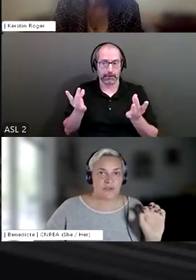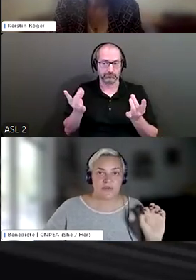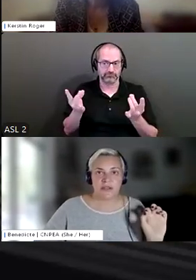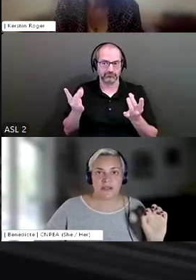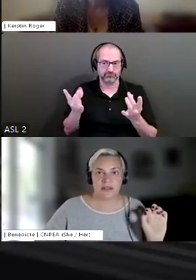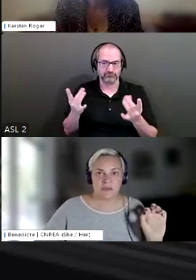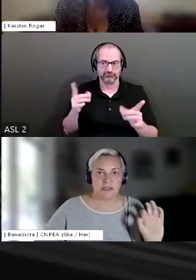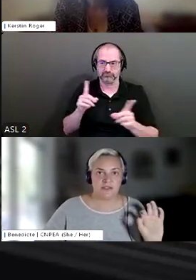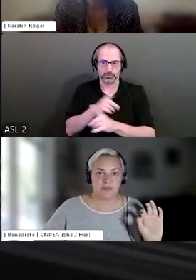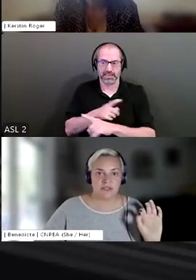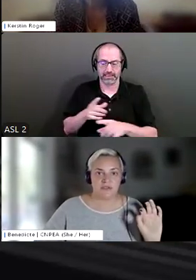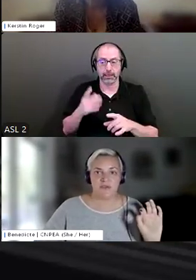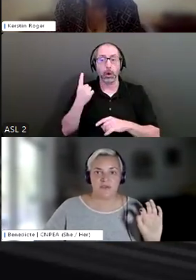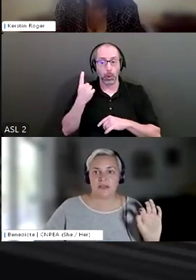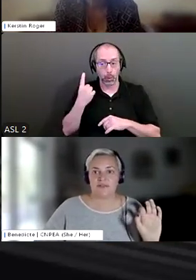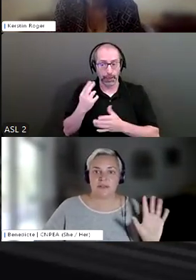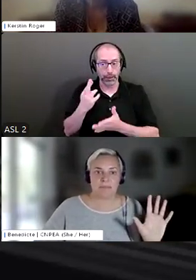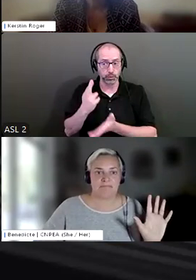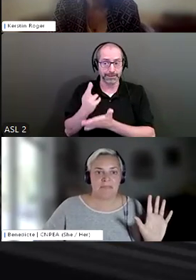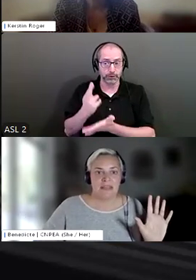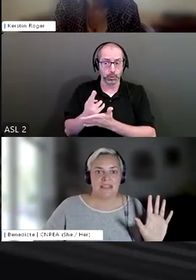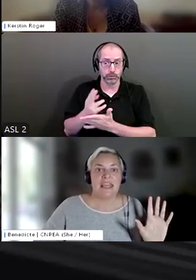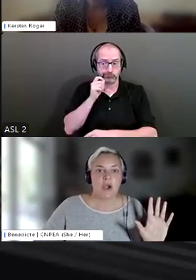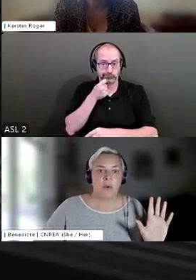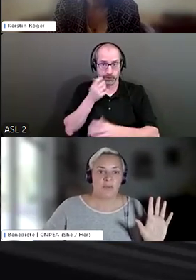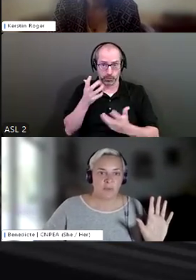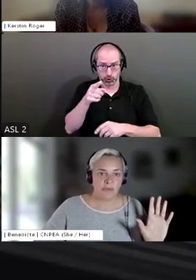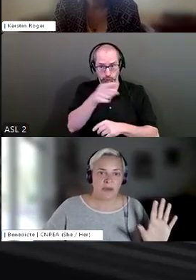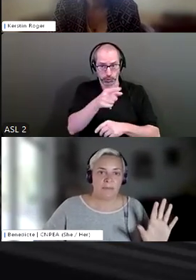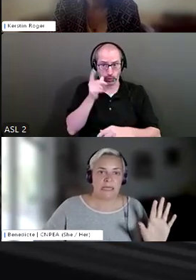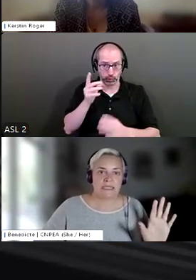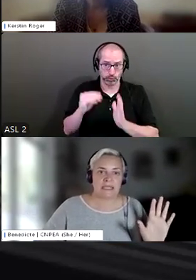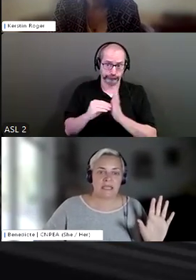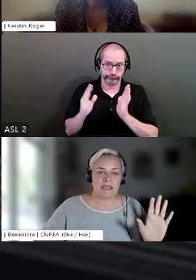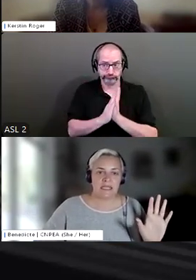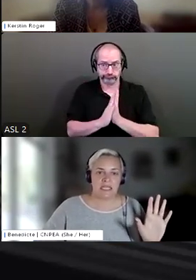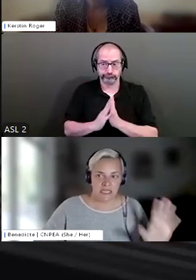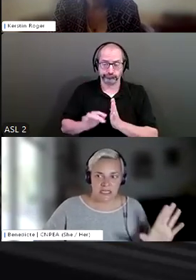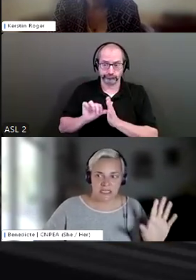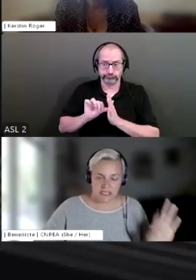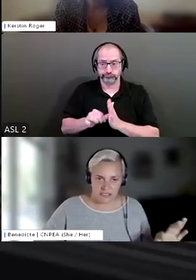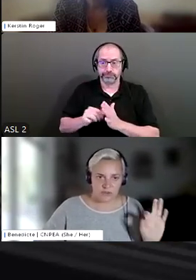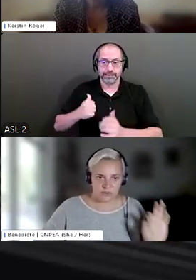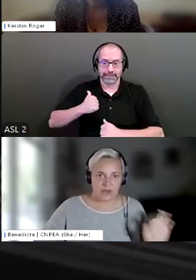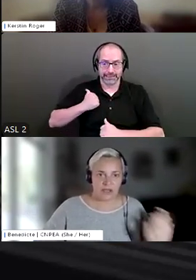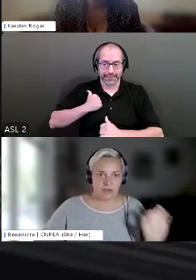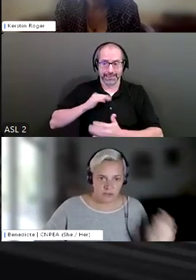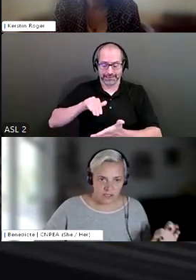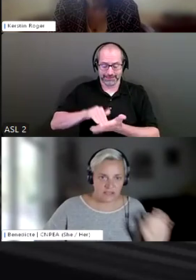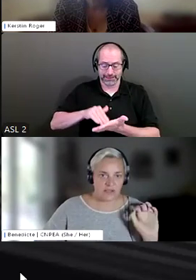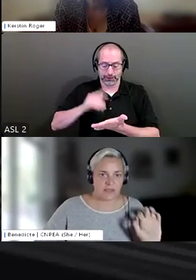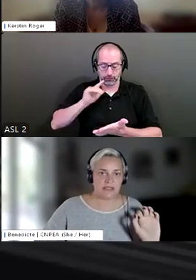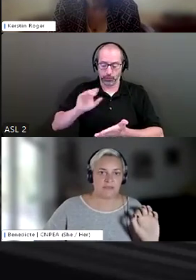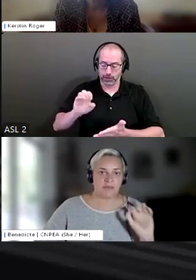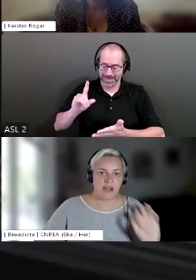one resource that I would like everybody to kind of take home with them, it's the Canadian Centre for Elder